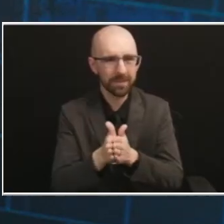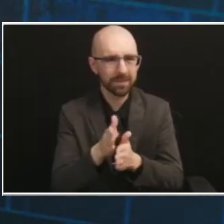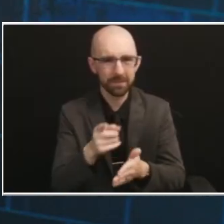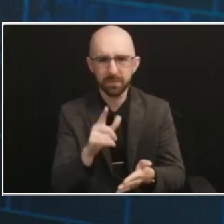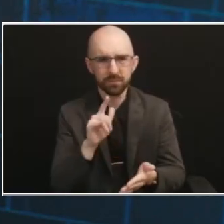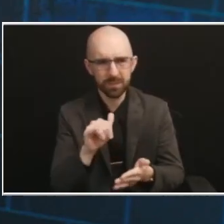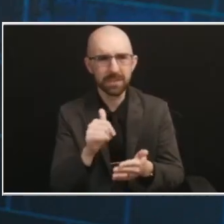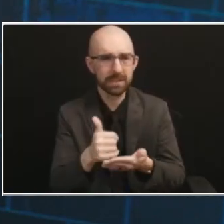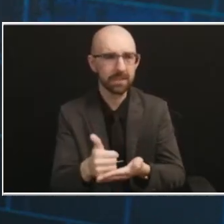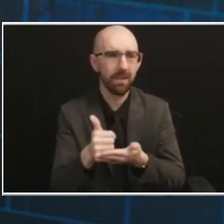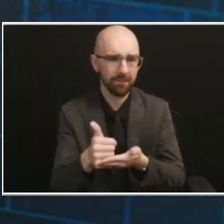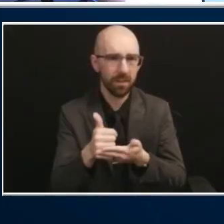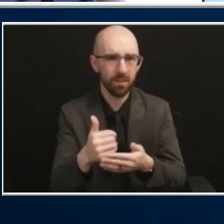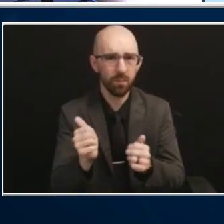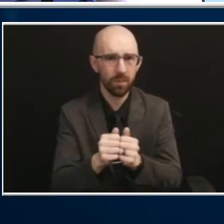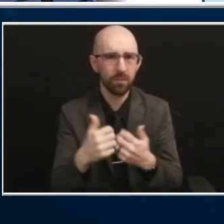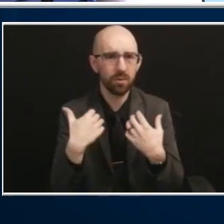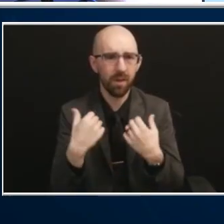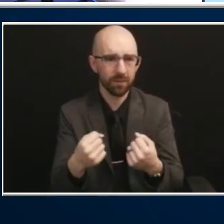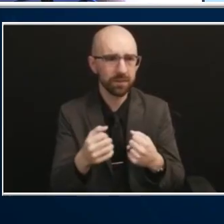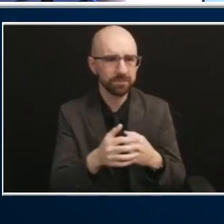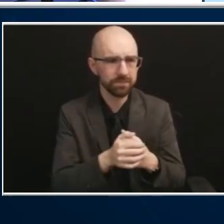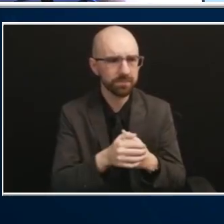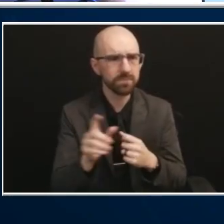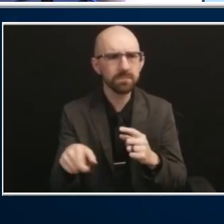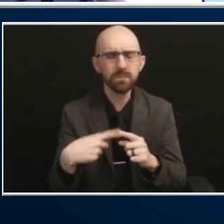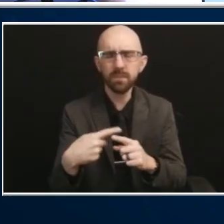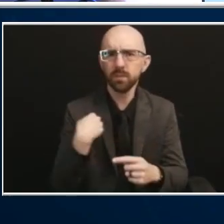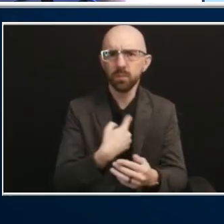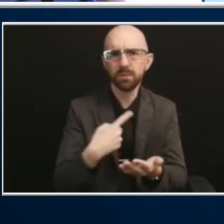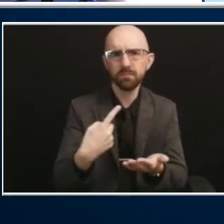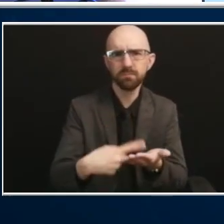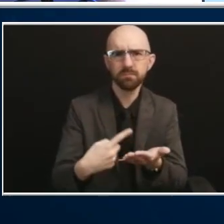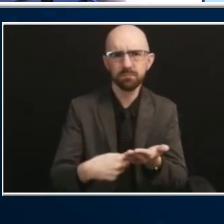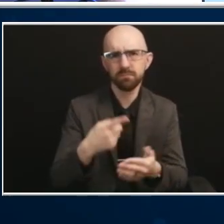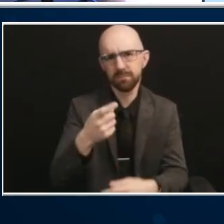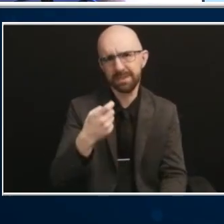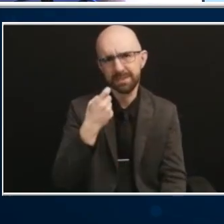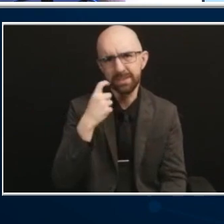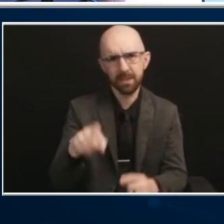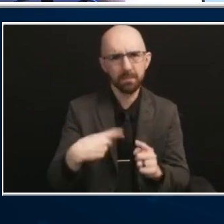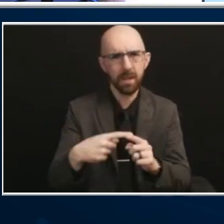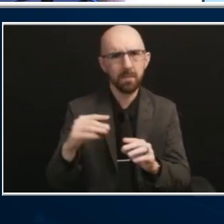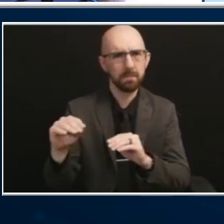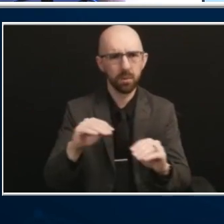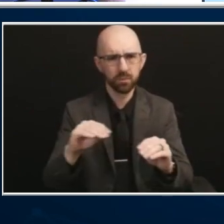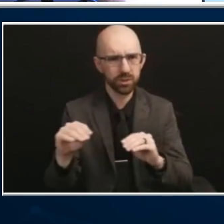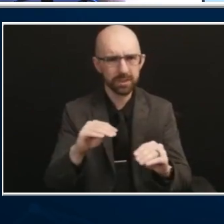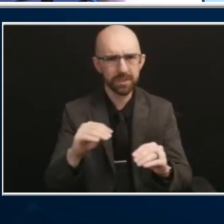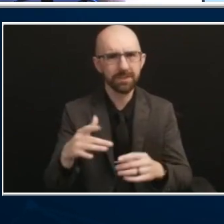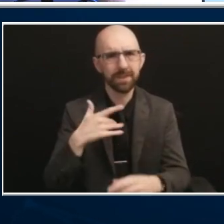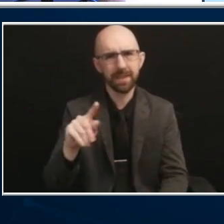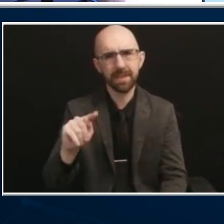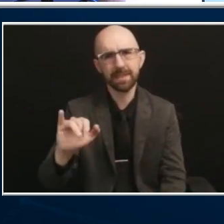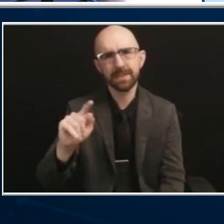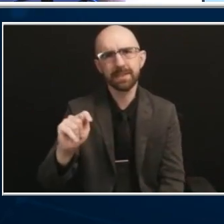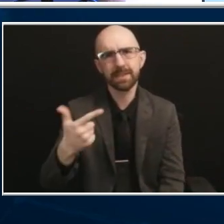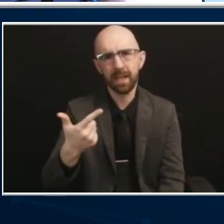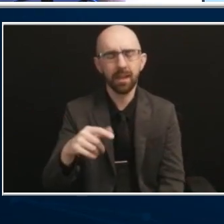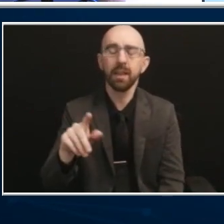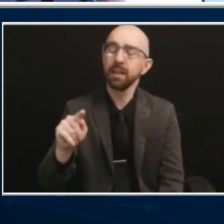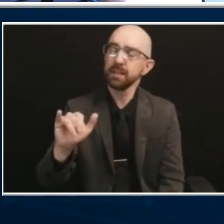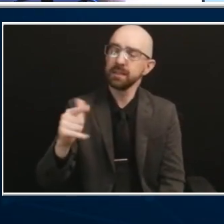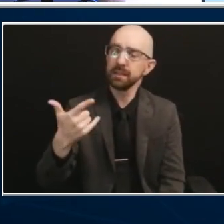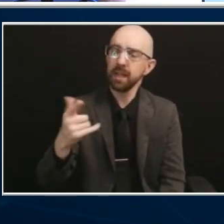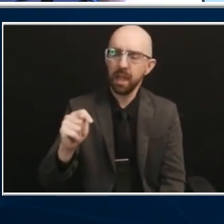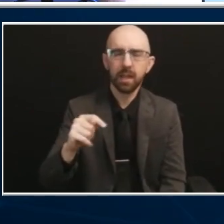in recovery. When we were talking with Ezra just now about the range of motion and it feeling tight, that's the scar tissue, which is different than